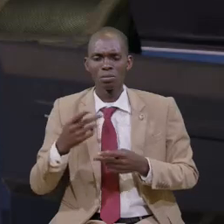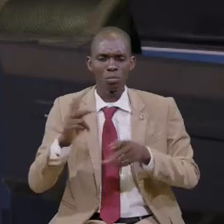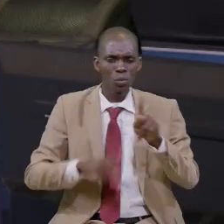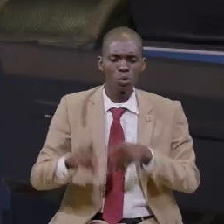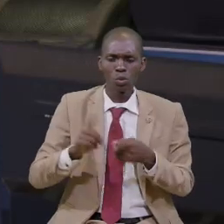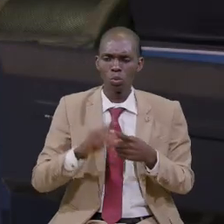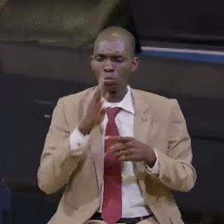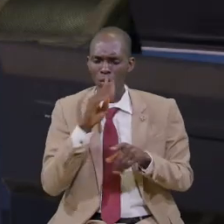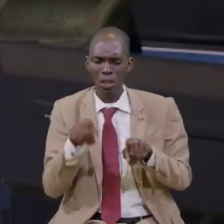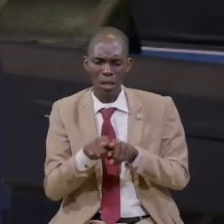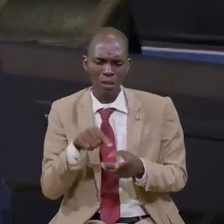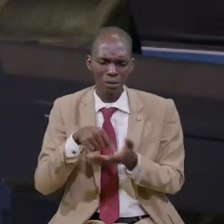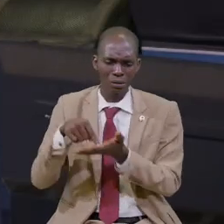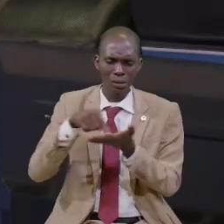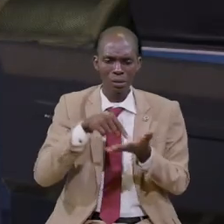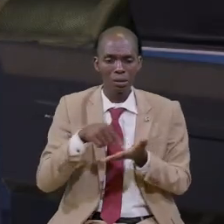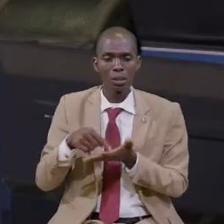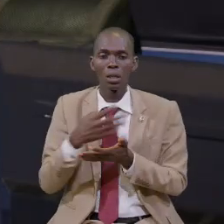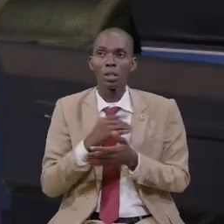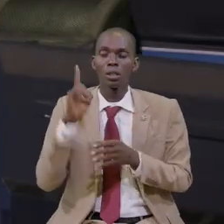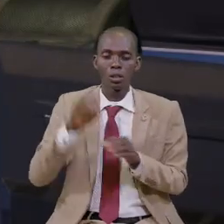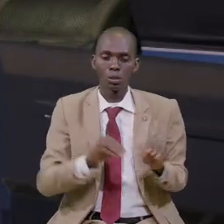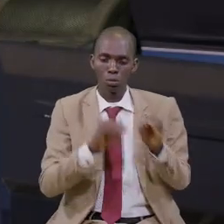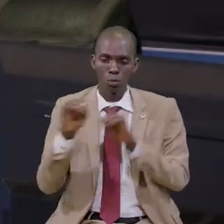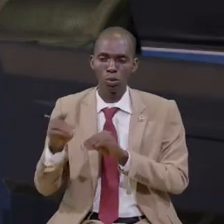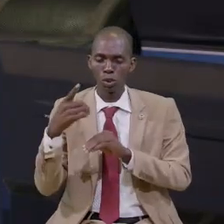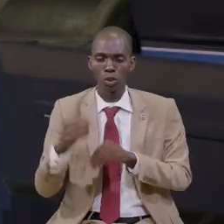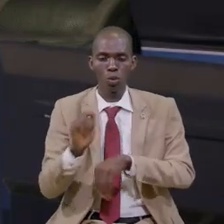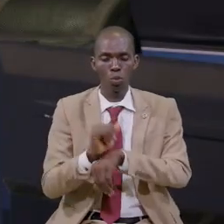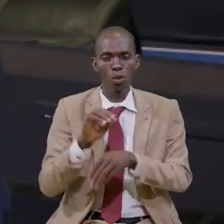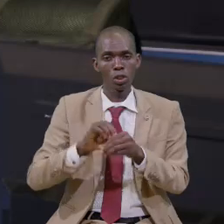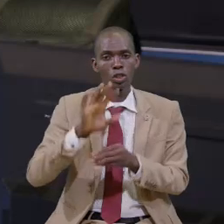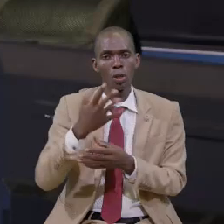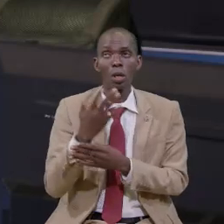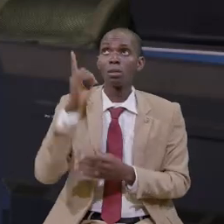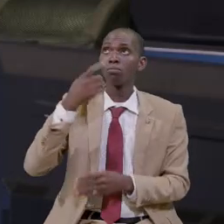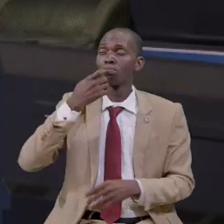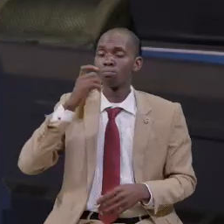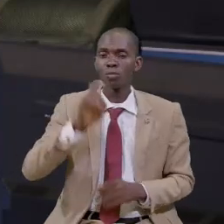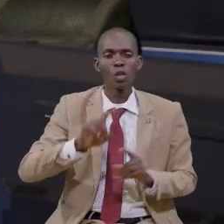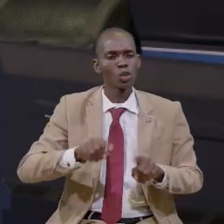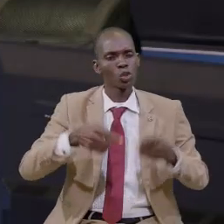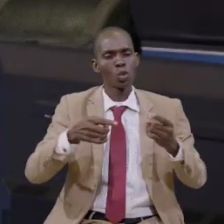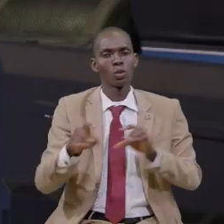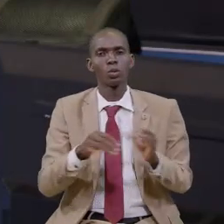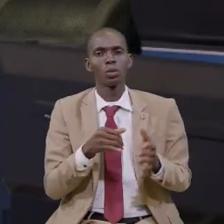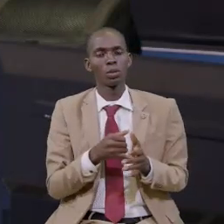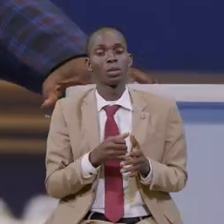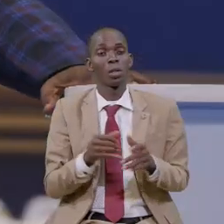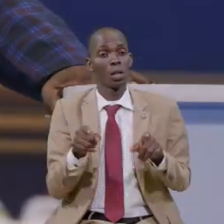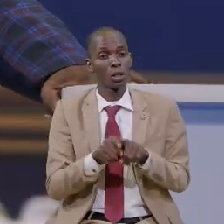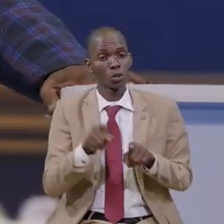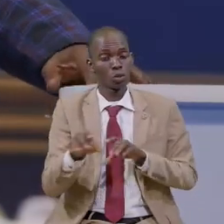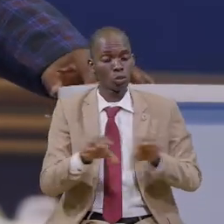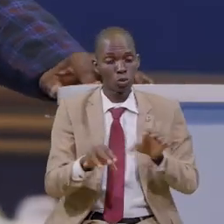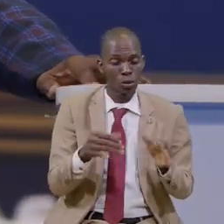the challenge, the commission in your hand. And he says, go do it. While you're doing it, while you're going,